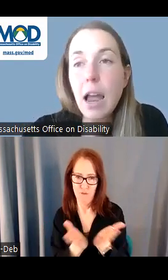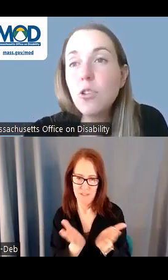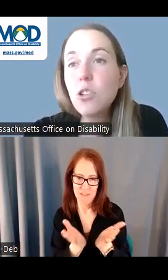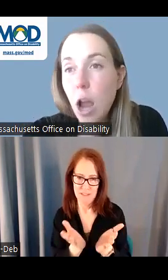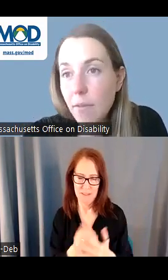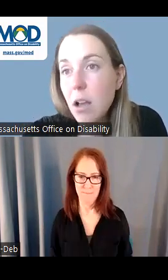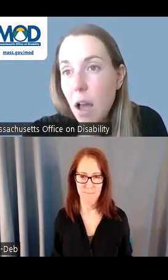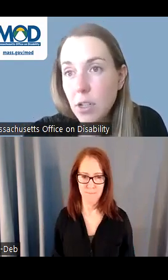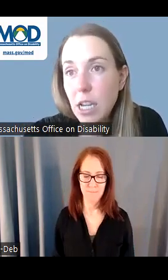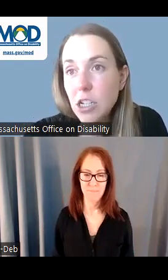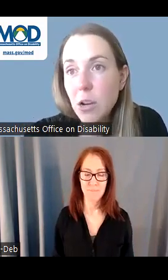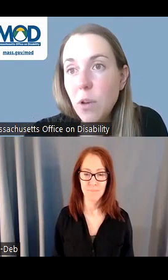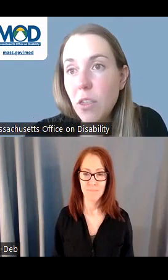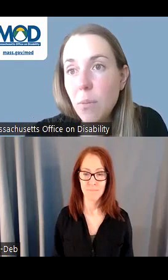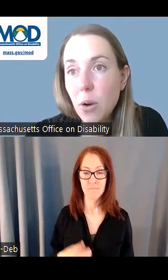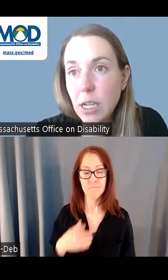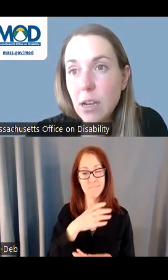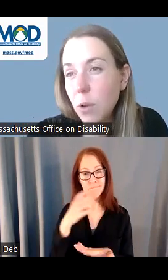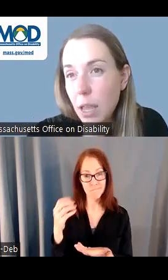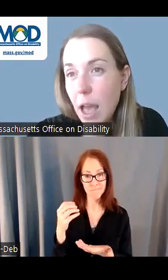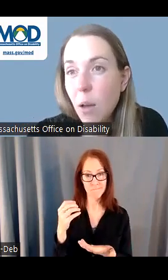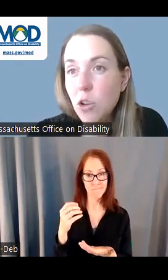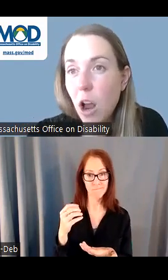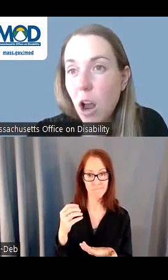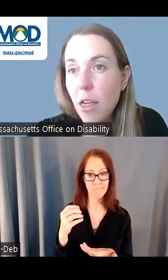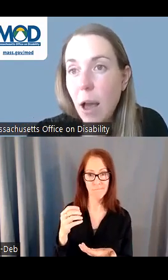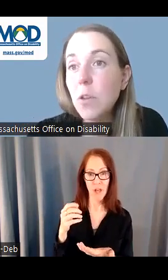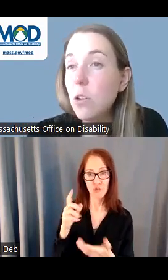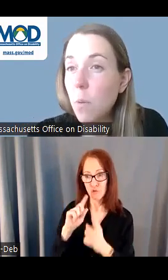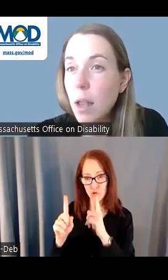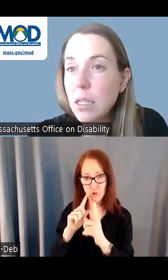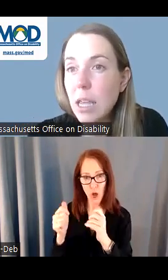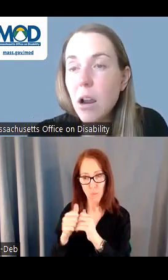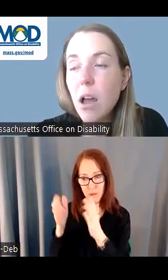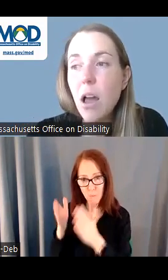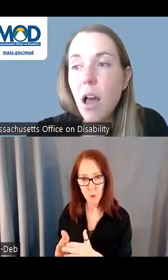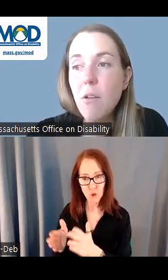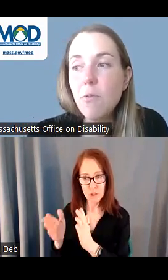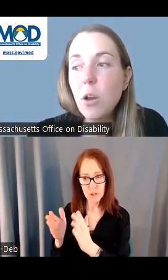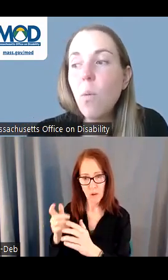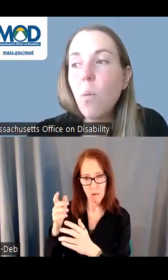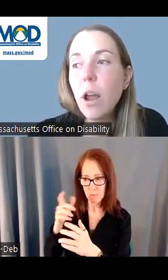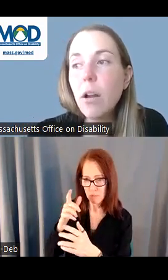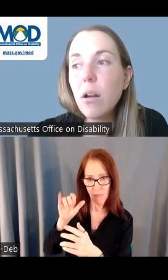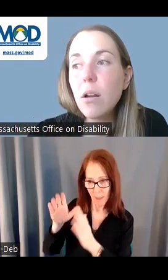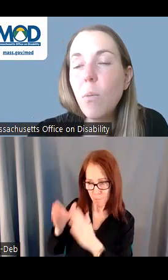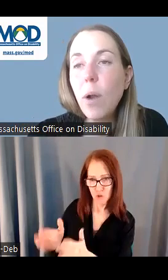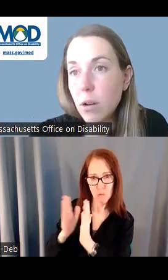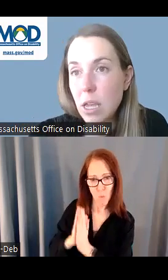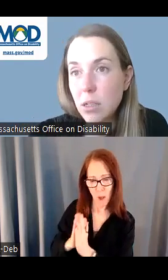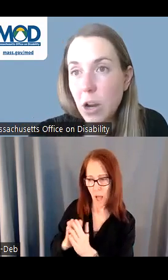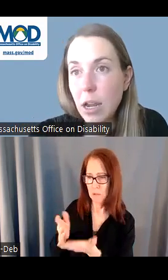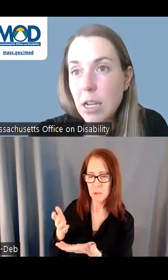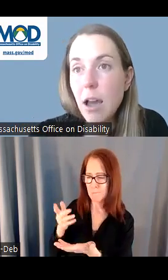And kind of having a conversation with the person can really help draw out the nuance there of where